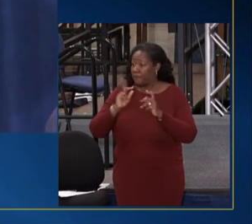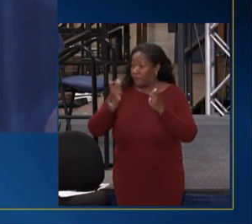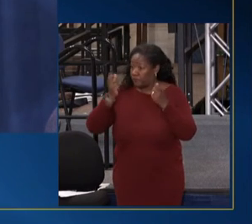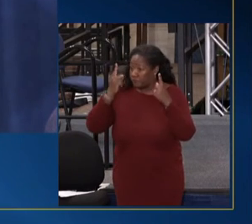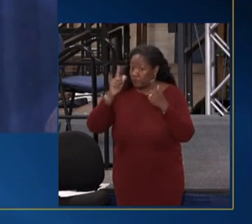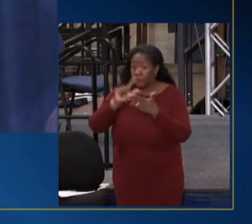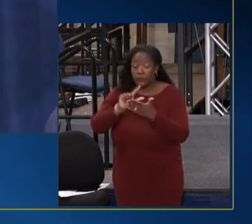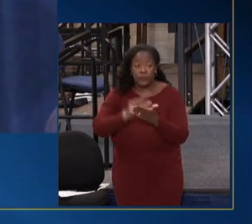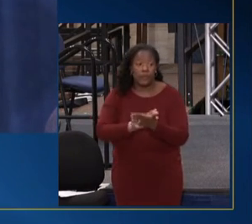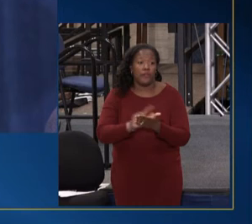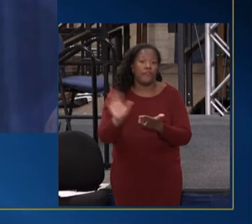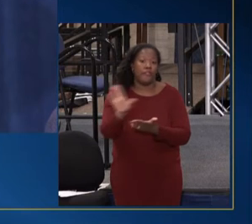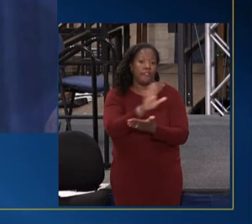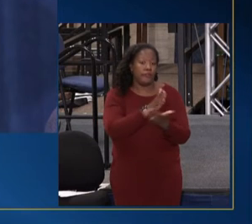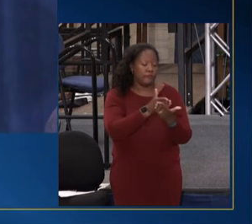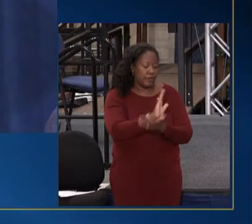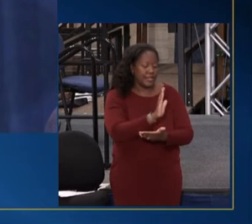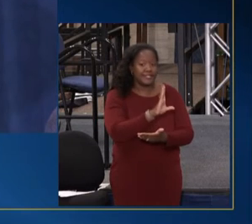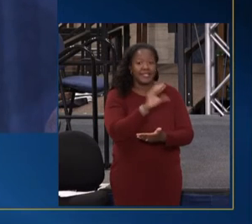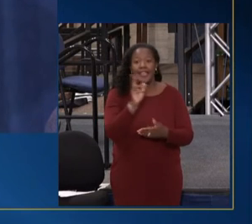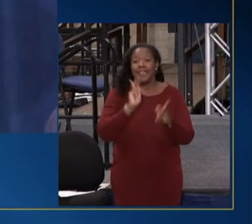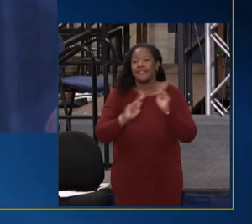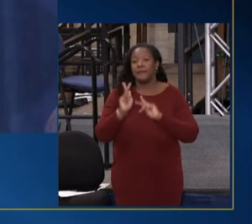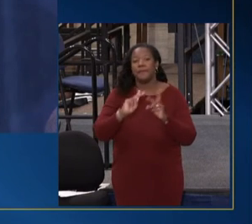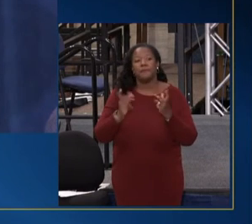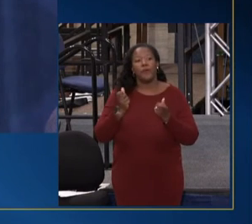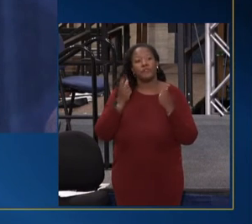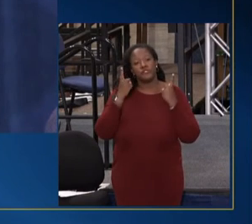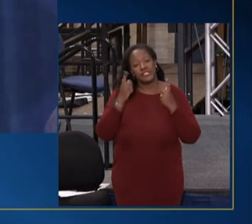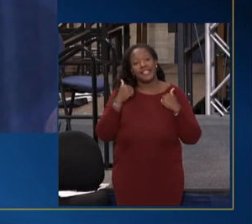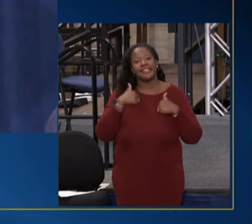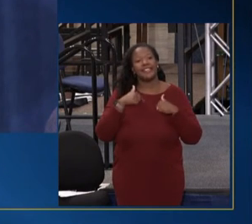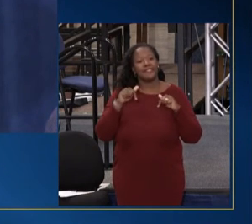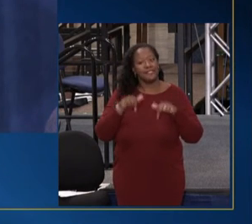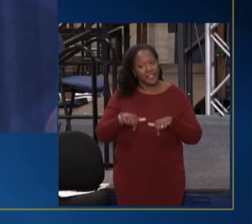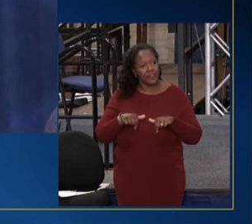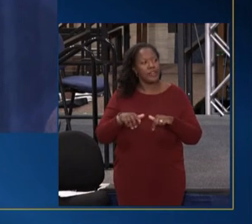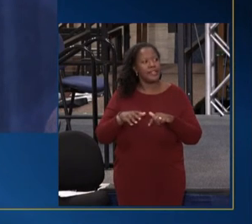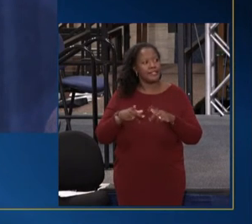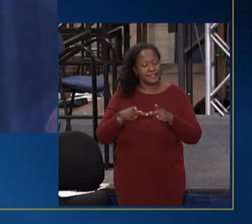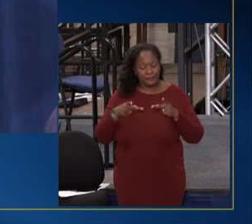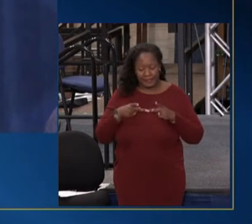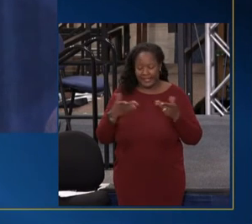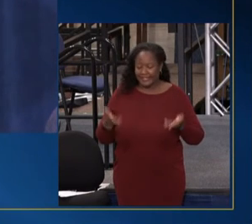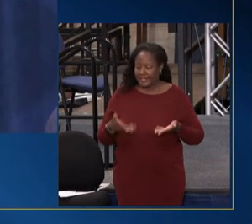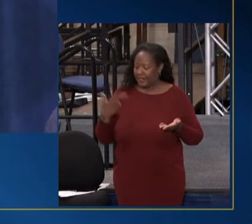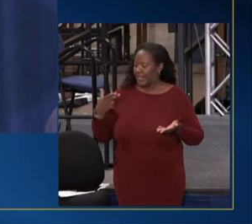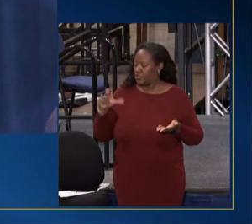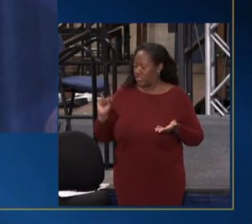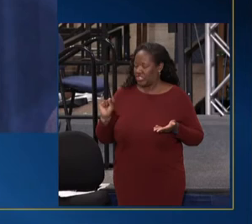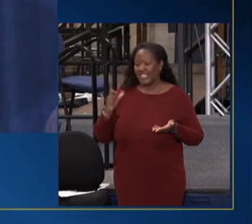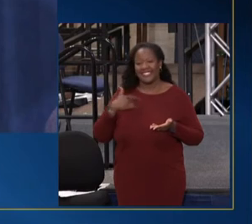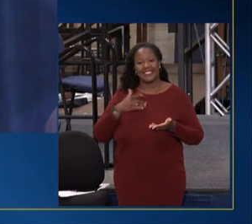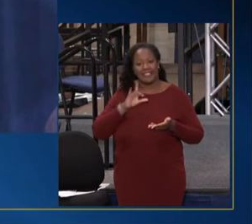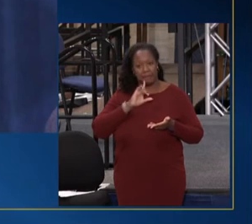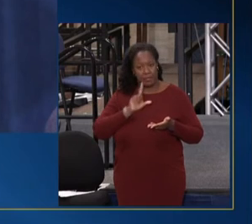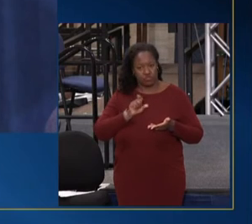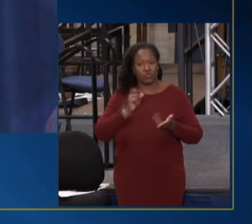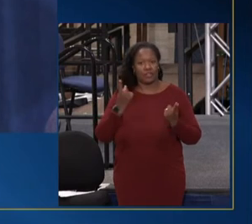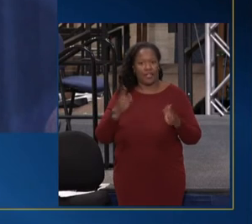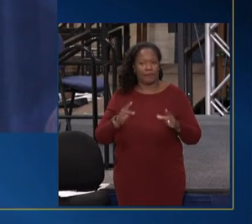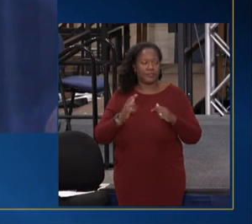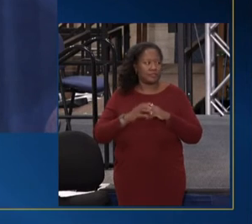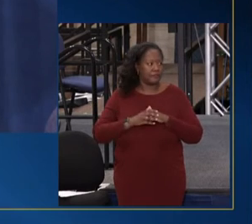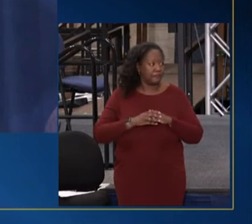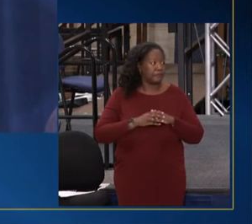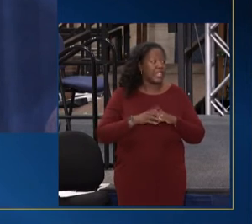understand their rights, and that people understand there is a place here at the Department of Health and Human Services that enforces those laws. And so as